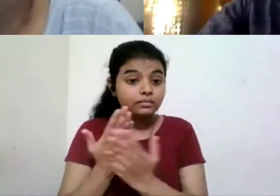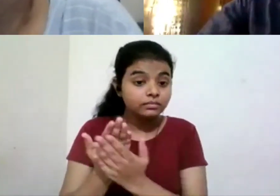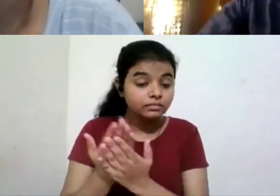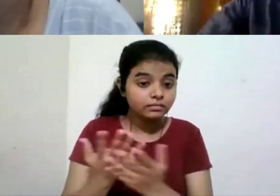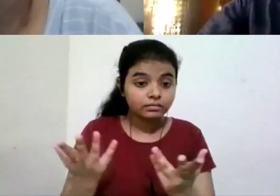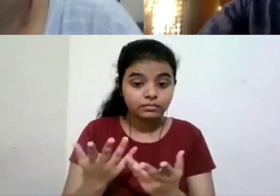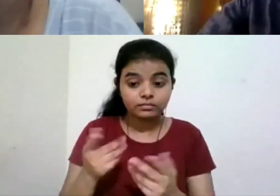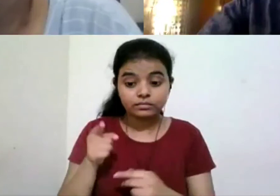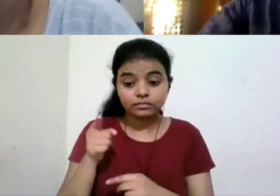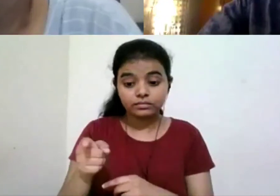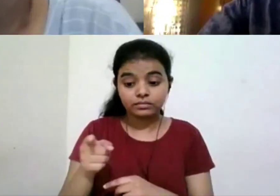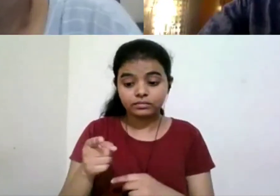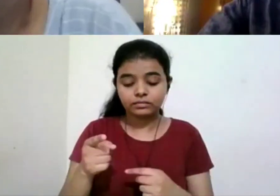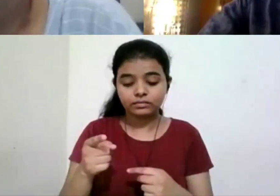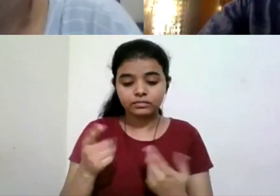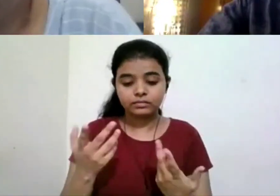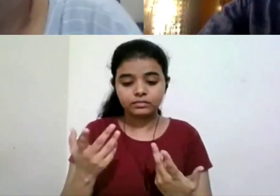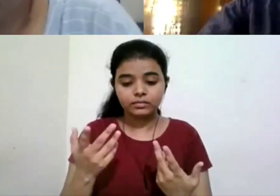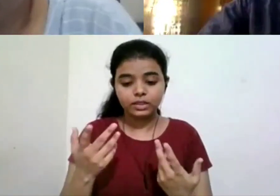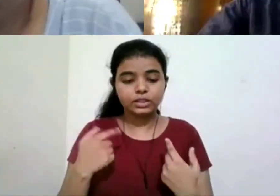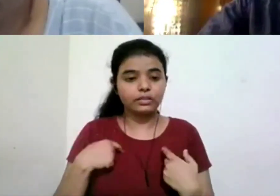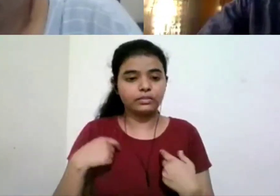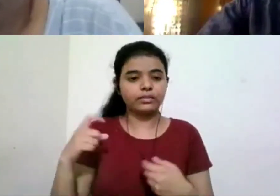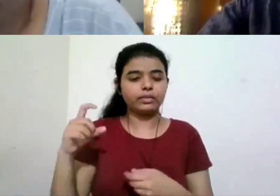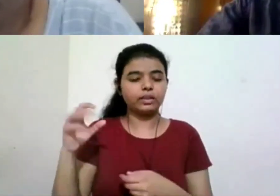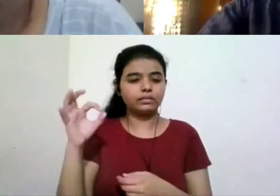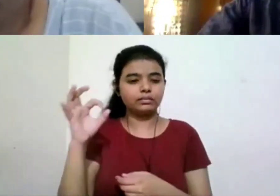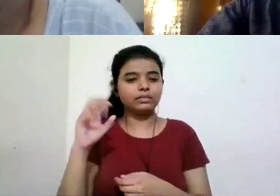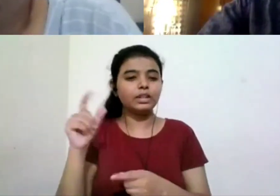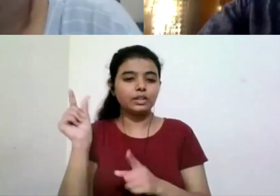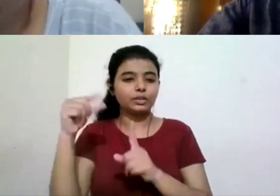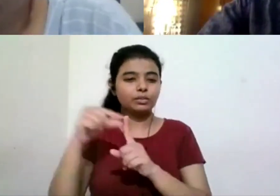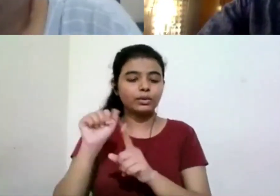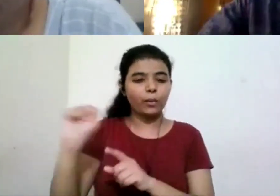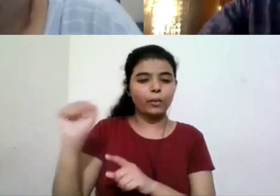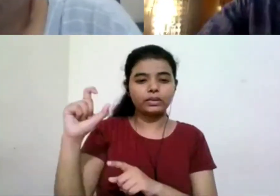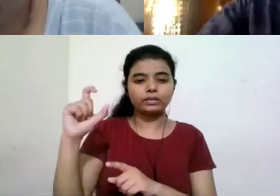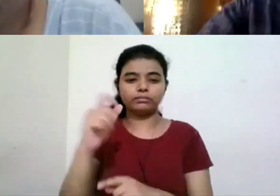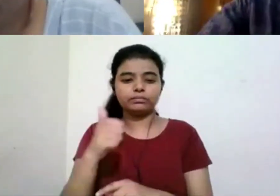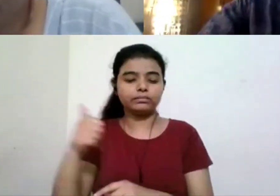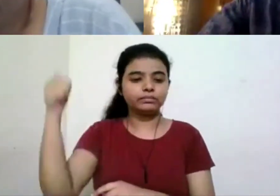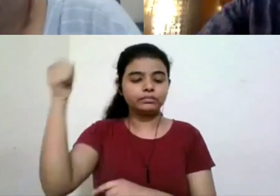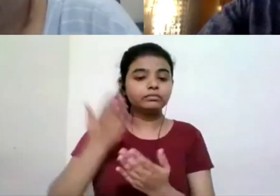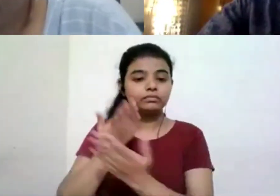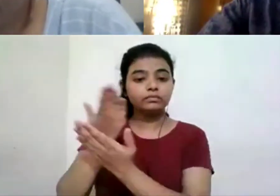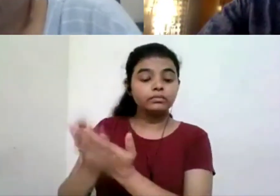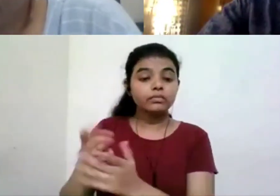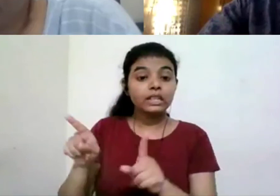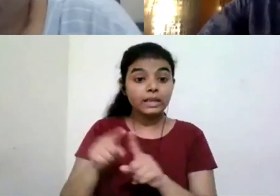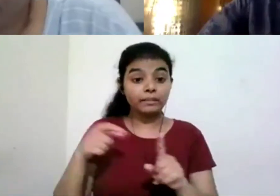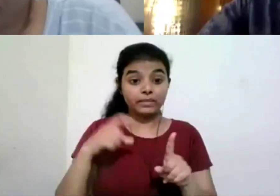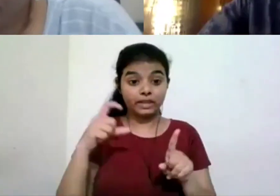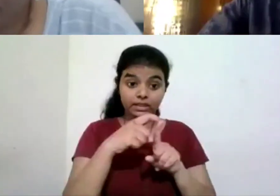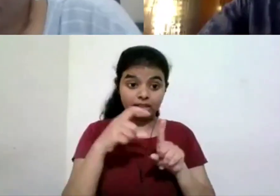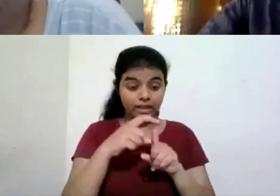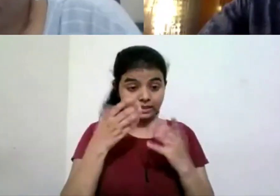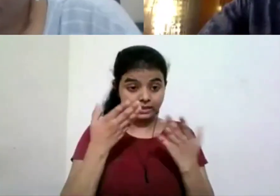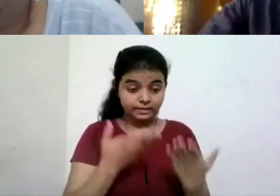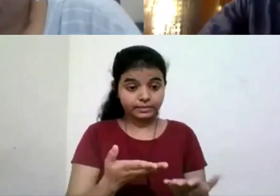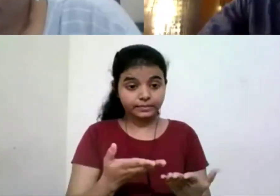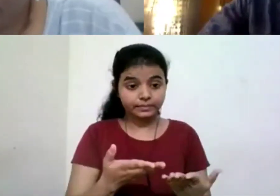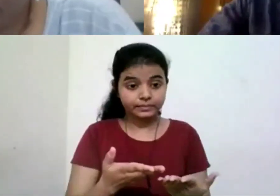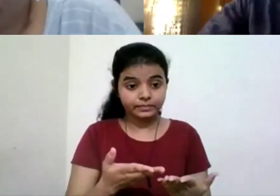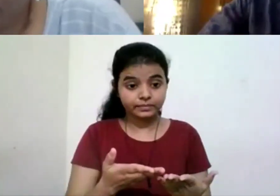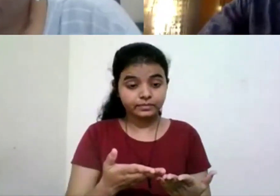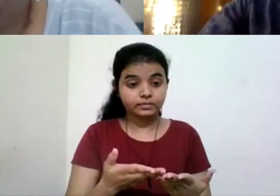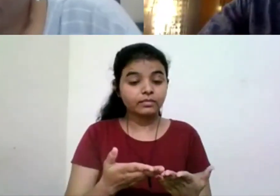on behalf of me to the Commissioner of Disability Uttar Pradesh, like from Delhi, I